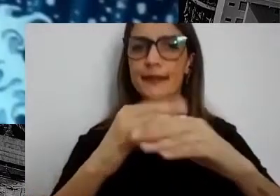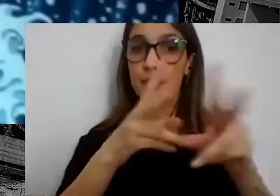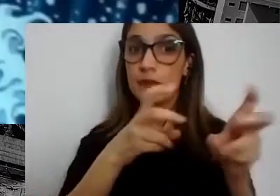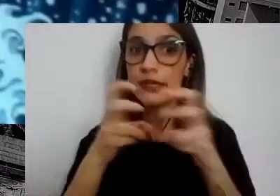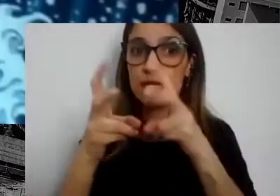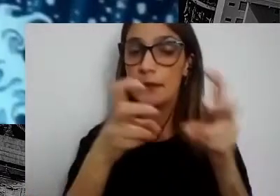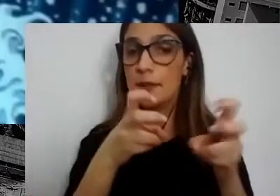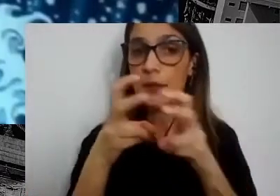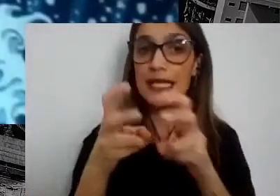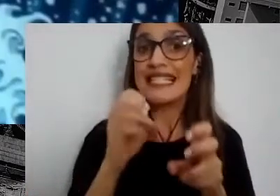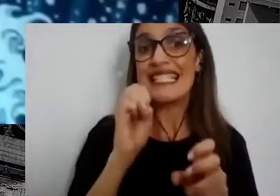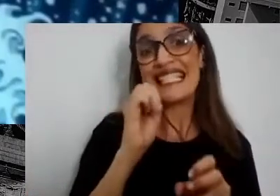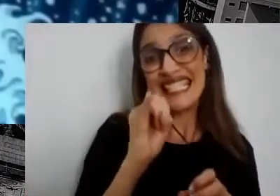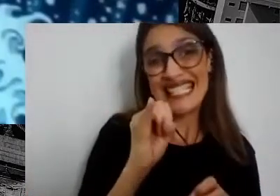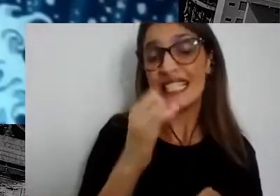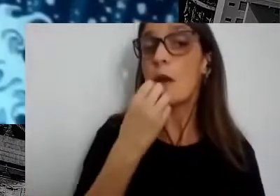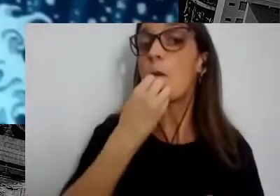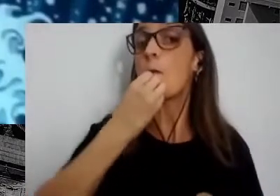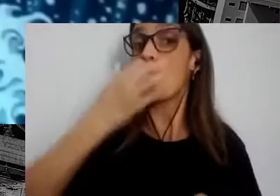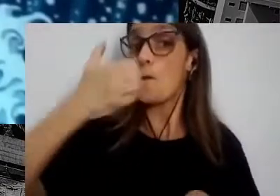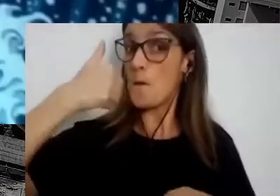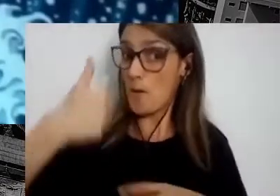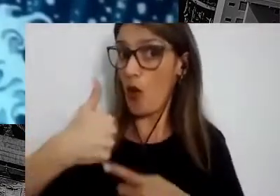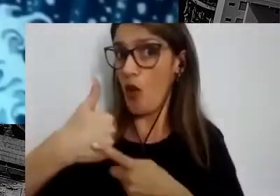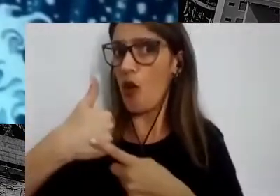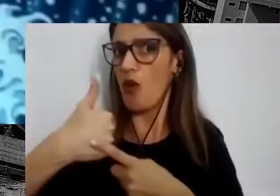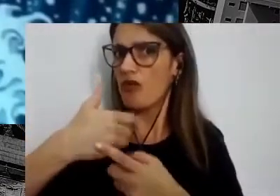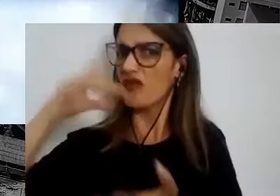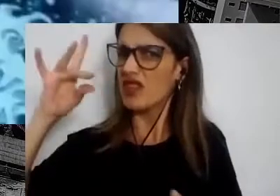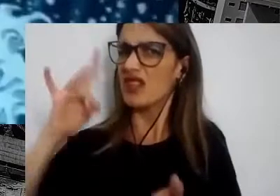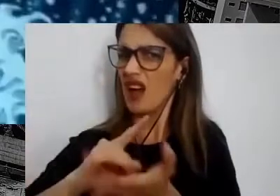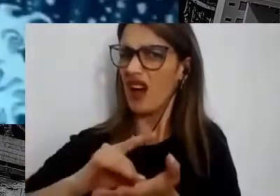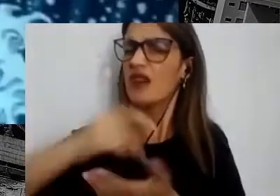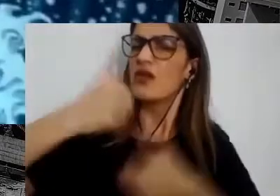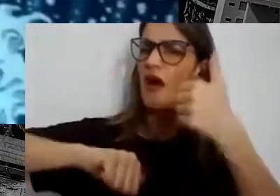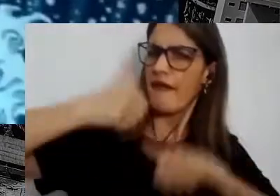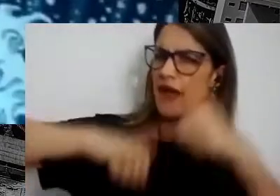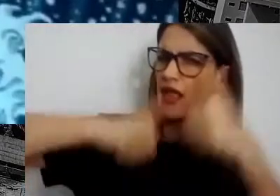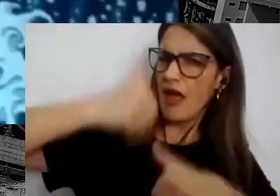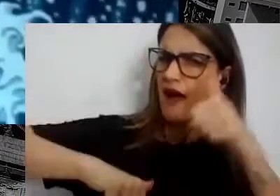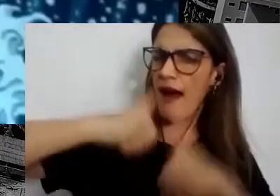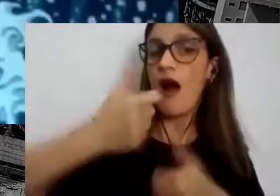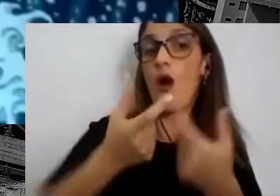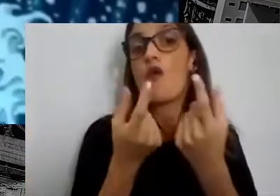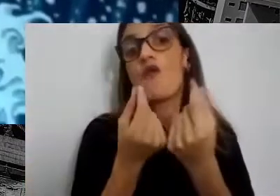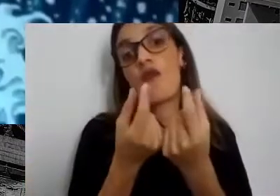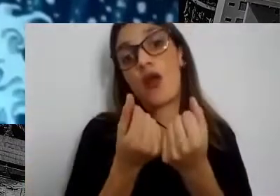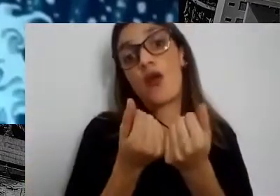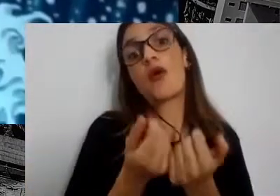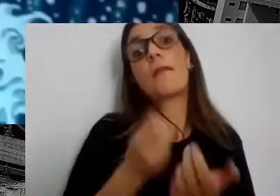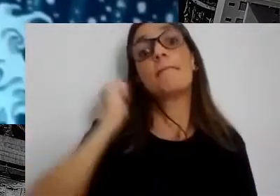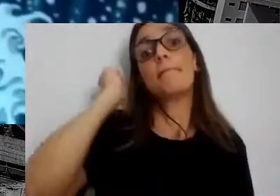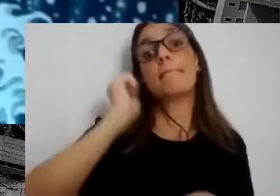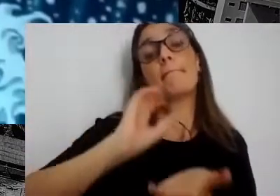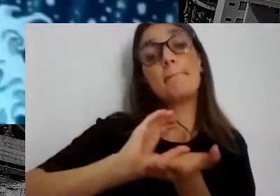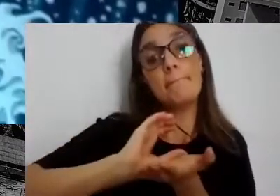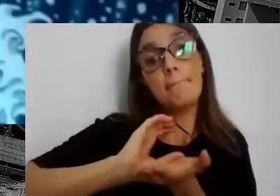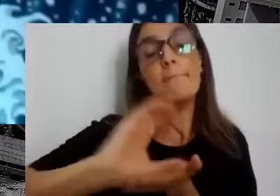possible to value them. Because once we can put a value on them, it will increase that business case that we're looking for.